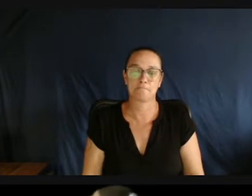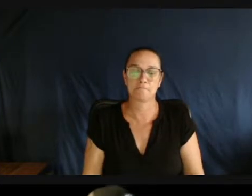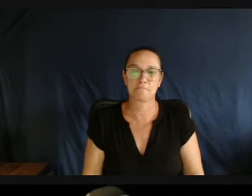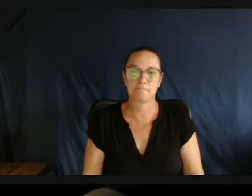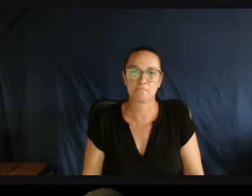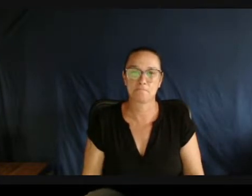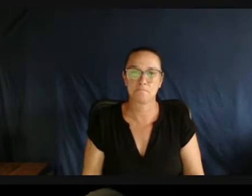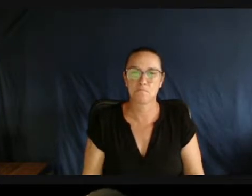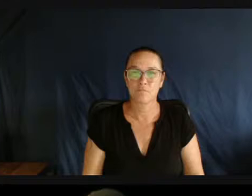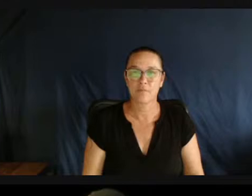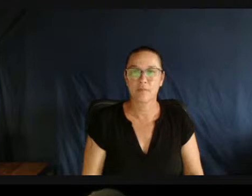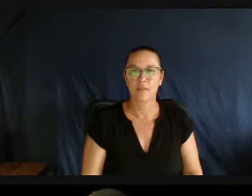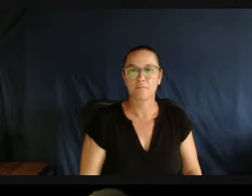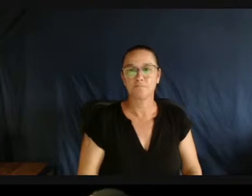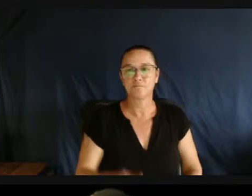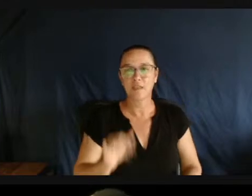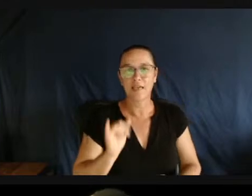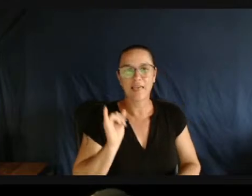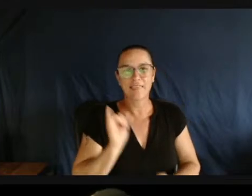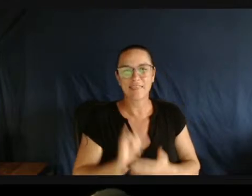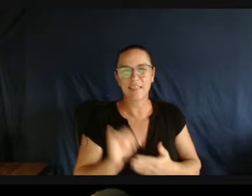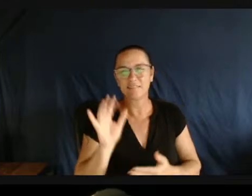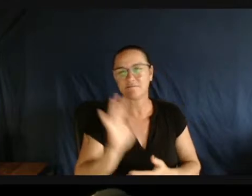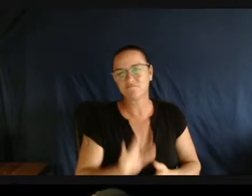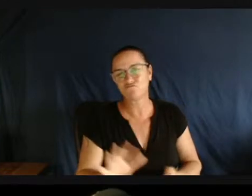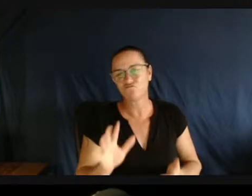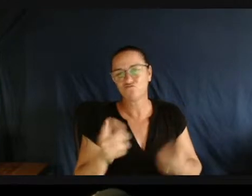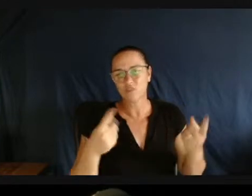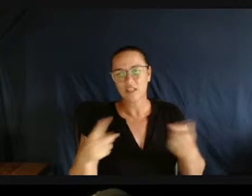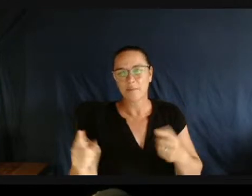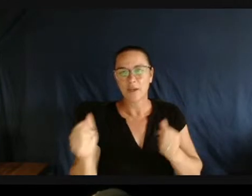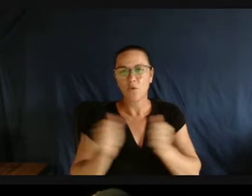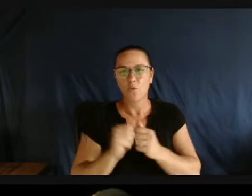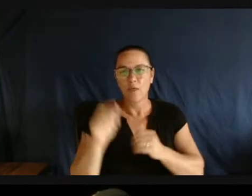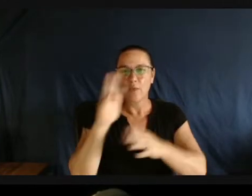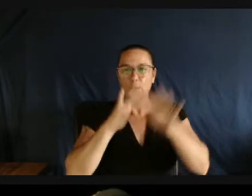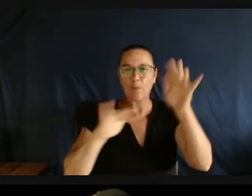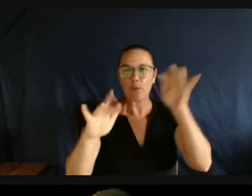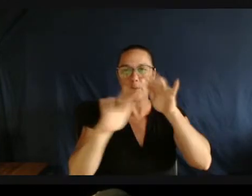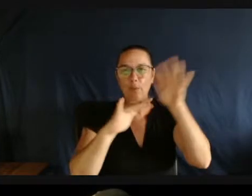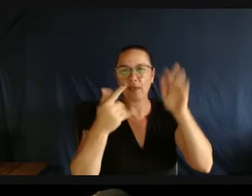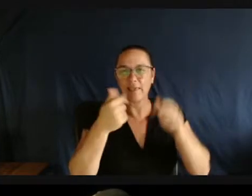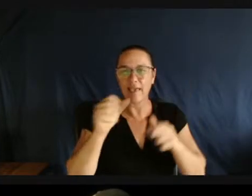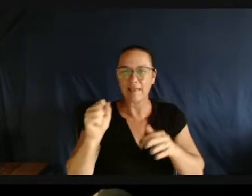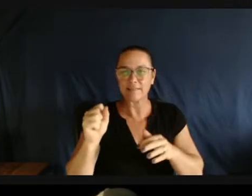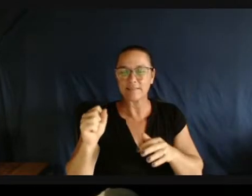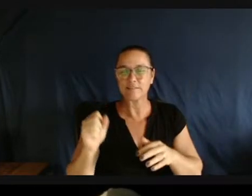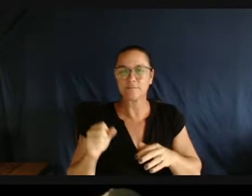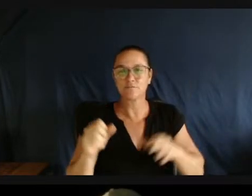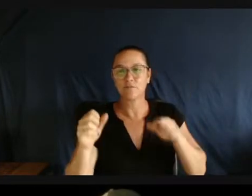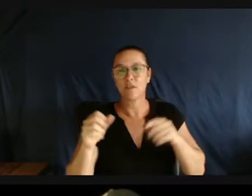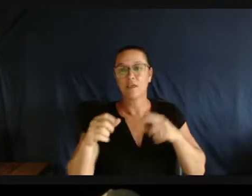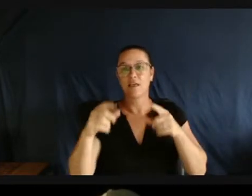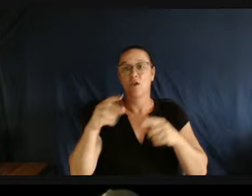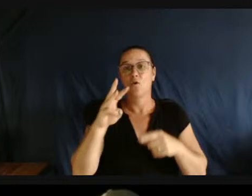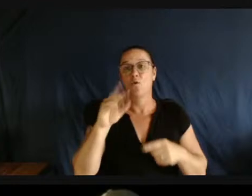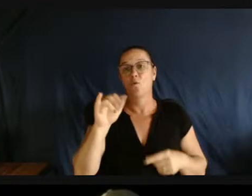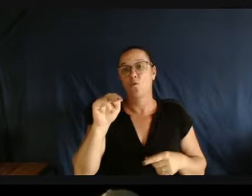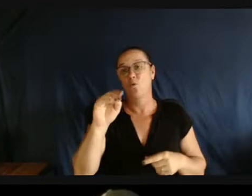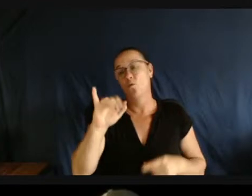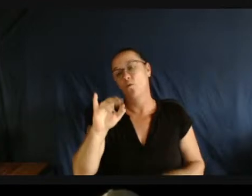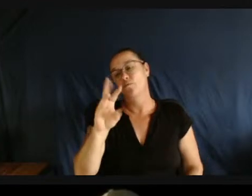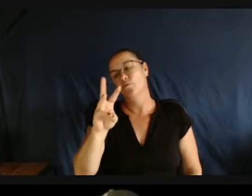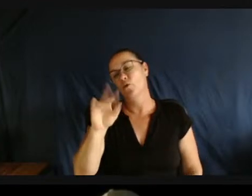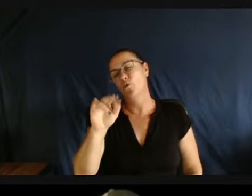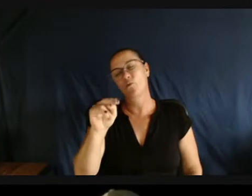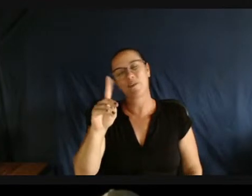And that's been about the story with the gas output here. So on a global scale, here's windy.com and